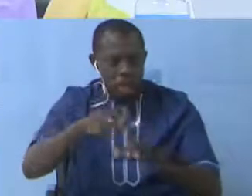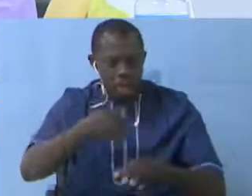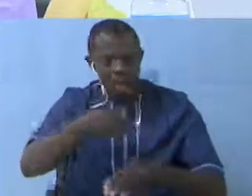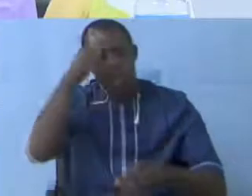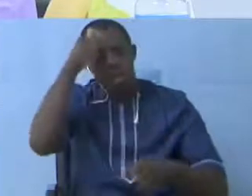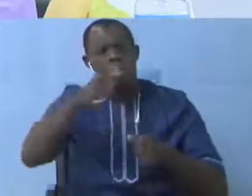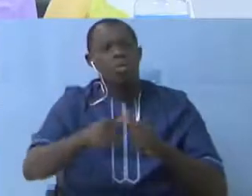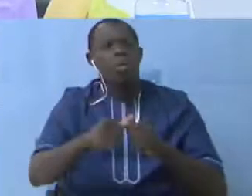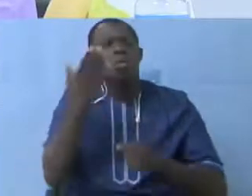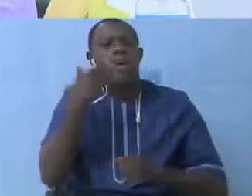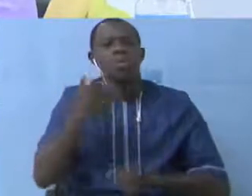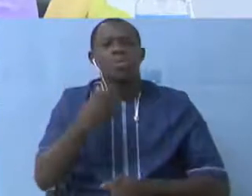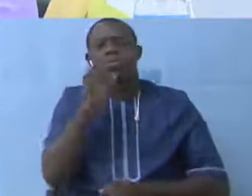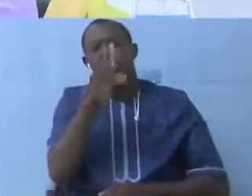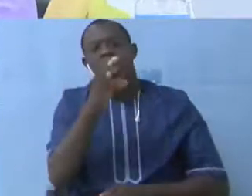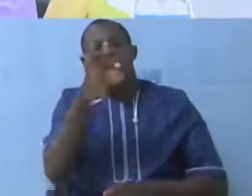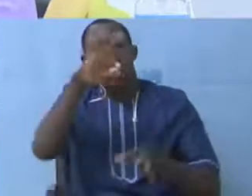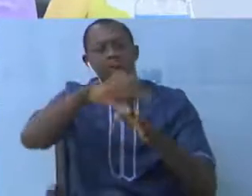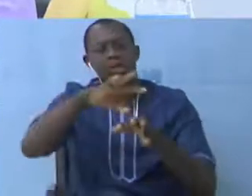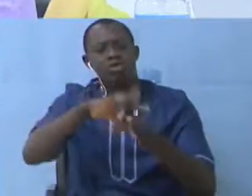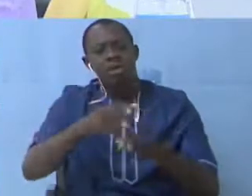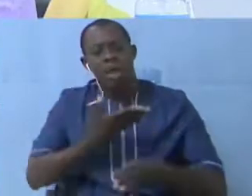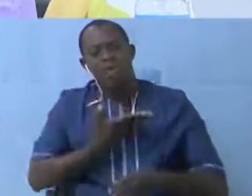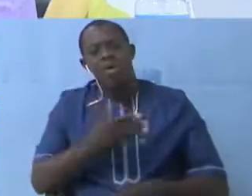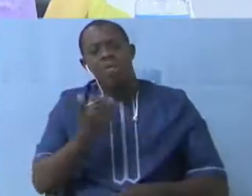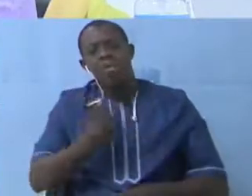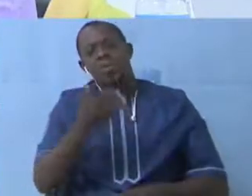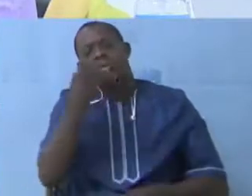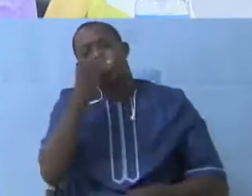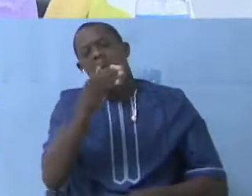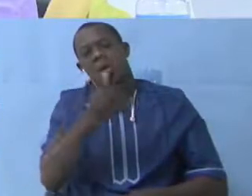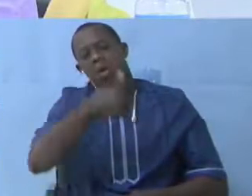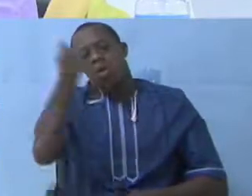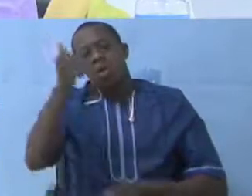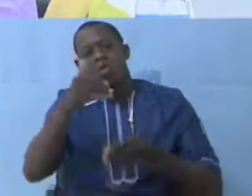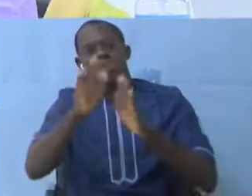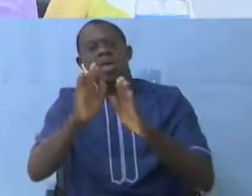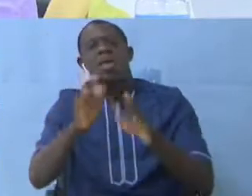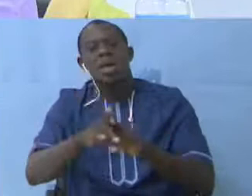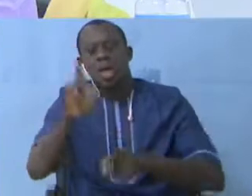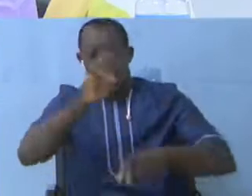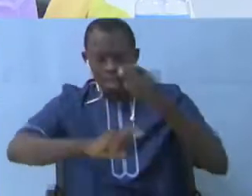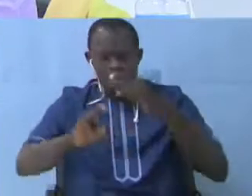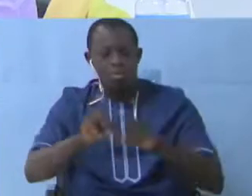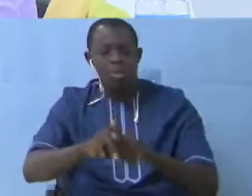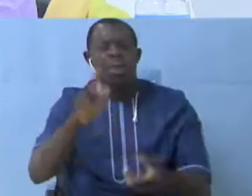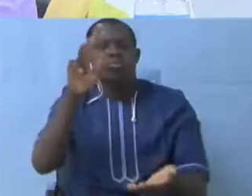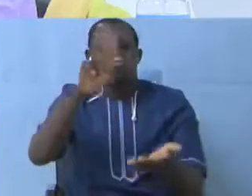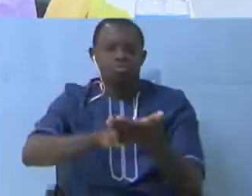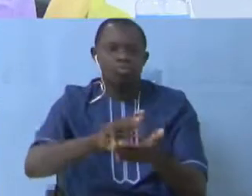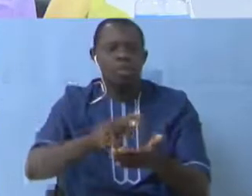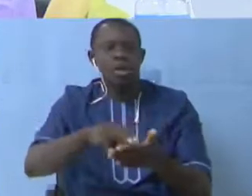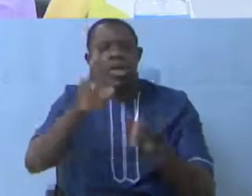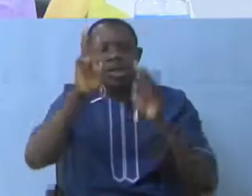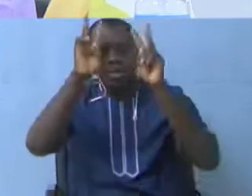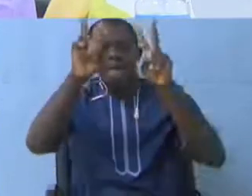election, people say, it's just another kind of way of endorsing